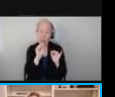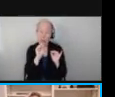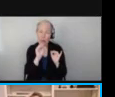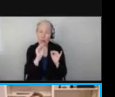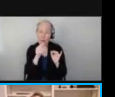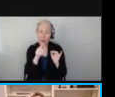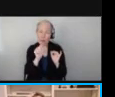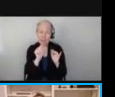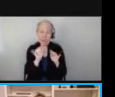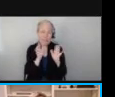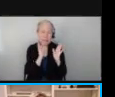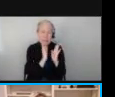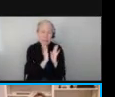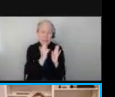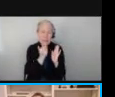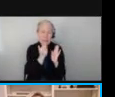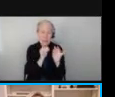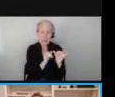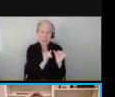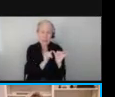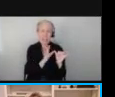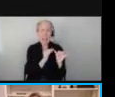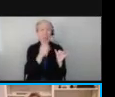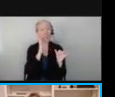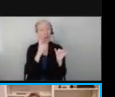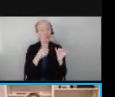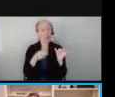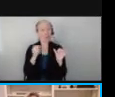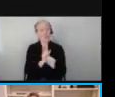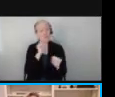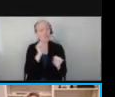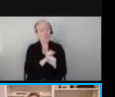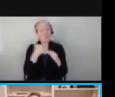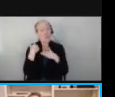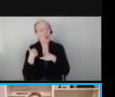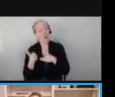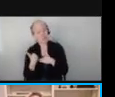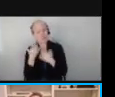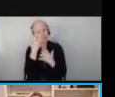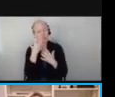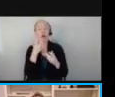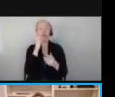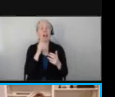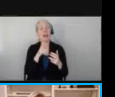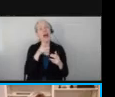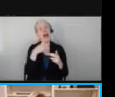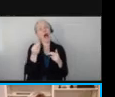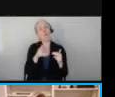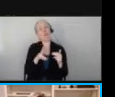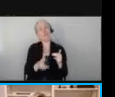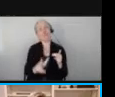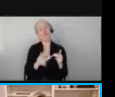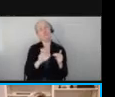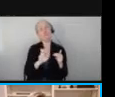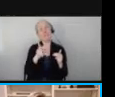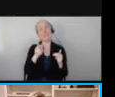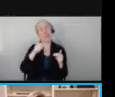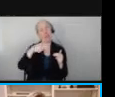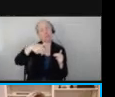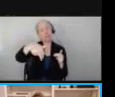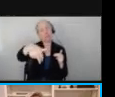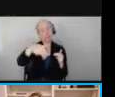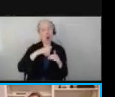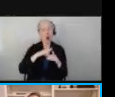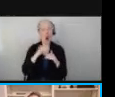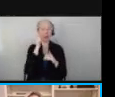missions, there will likely be high workloads with repeated EVAs to the lunar surface. The crew will have access to mission control with limited